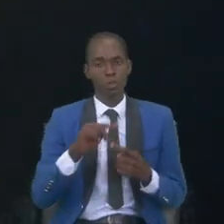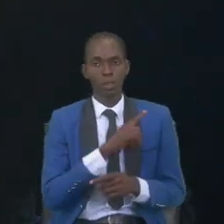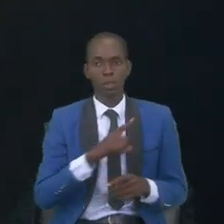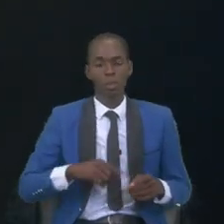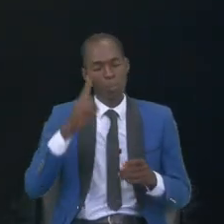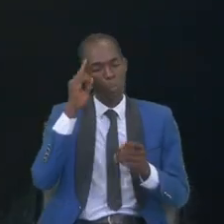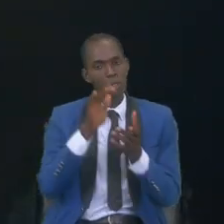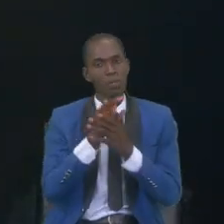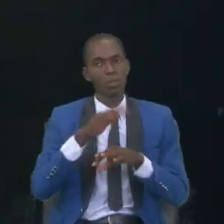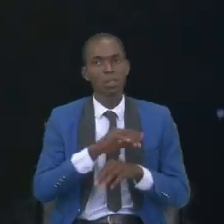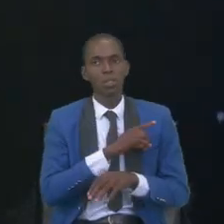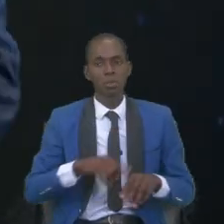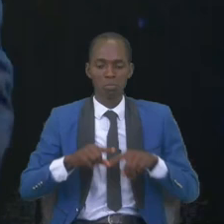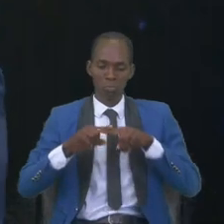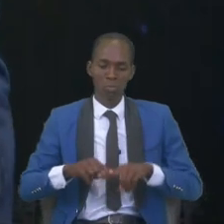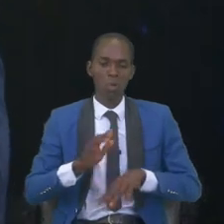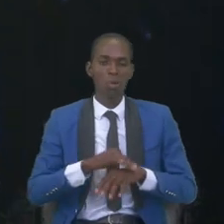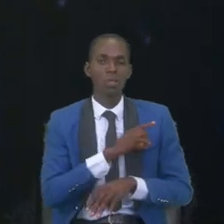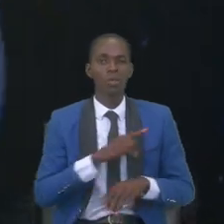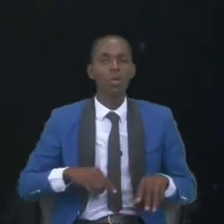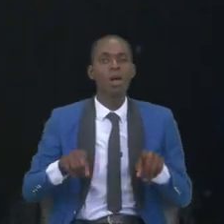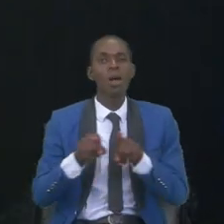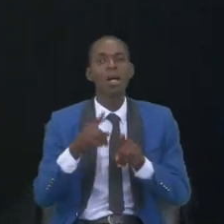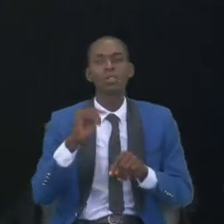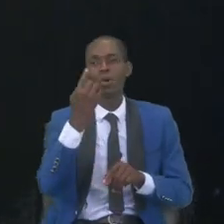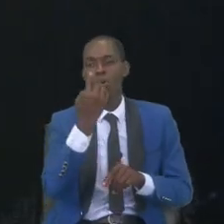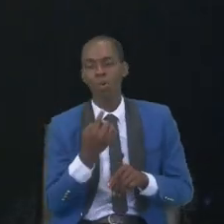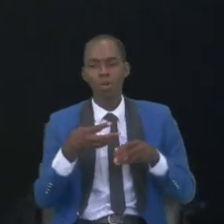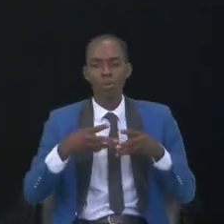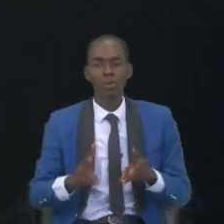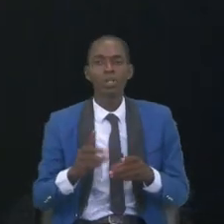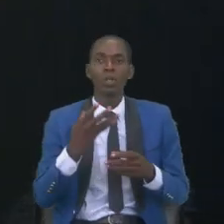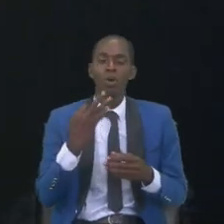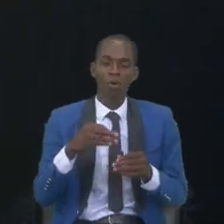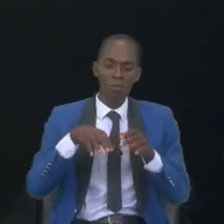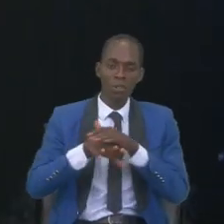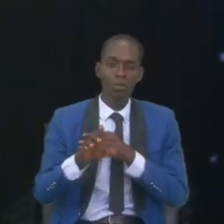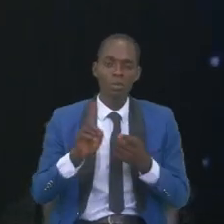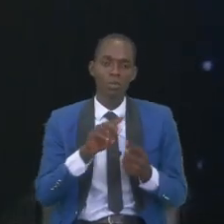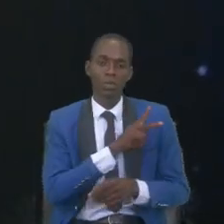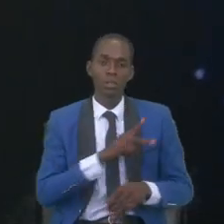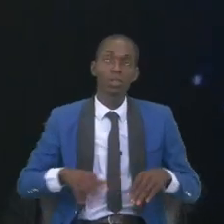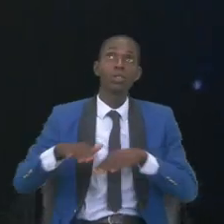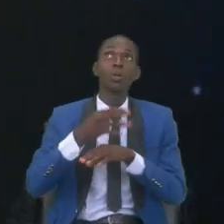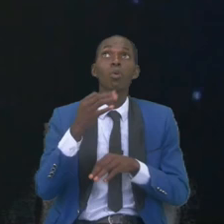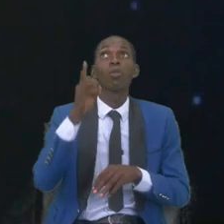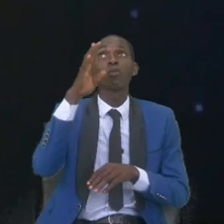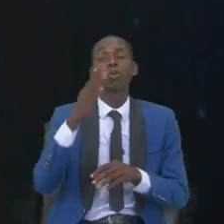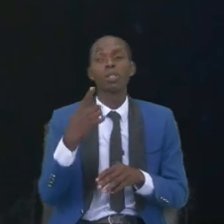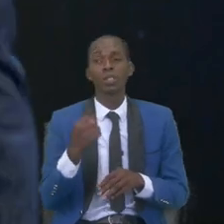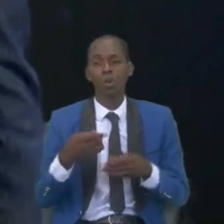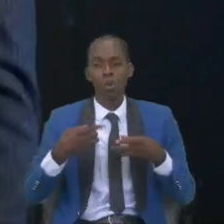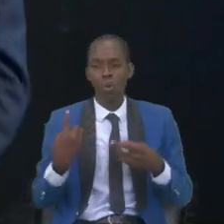Lord as the only way into the kingdom of God, and the only way to the Father. We enter through